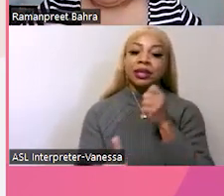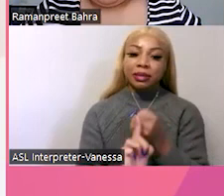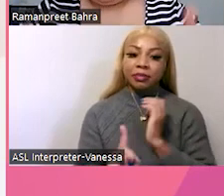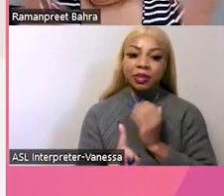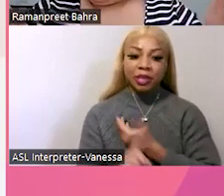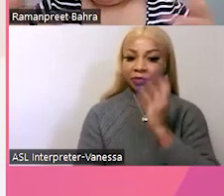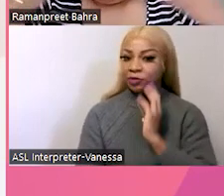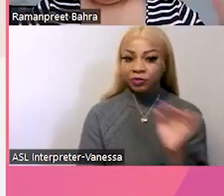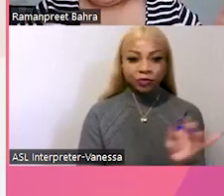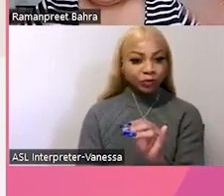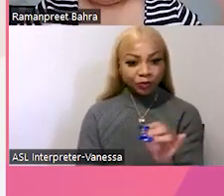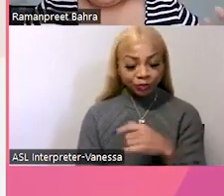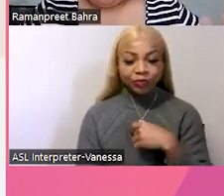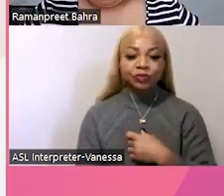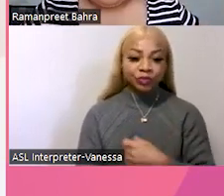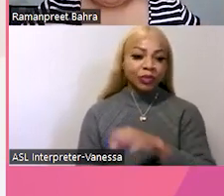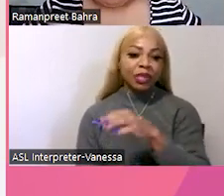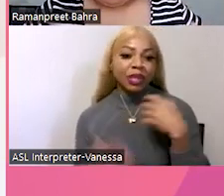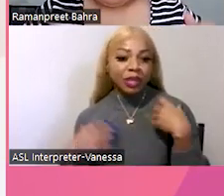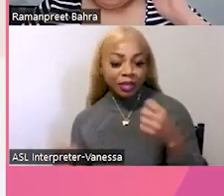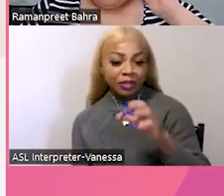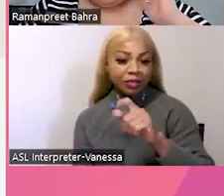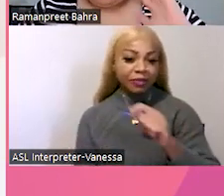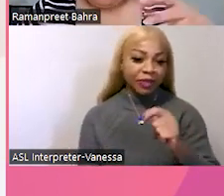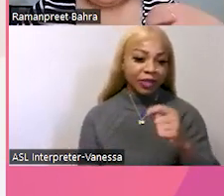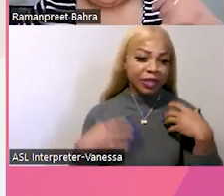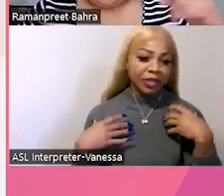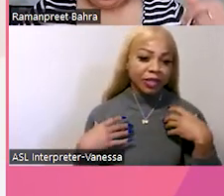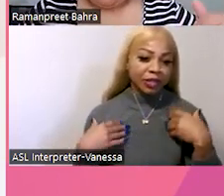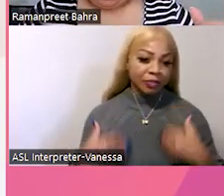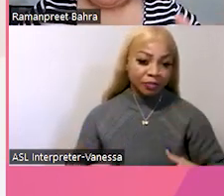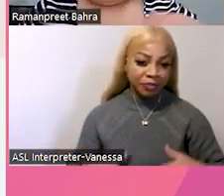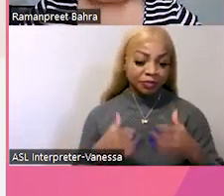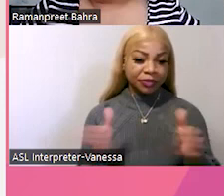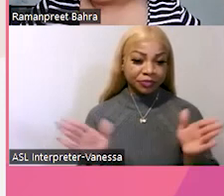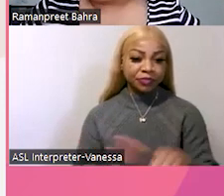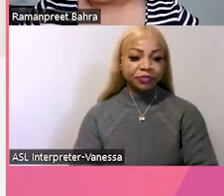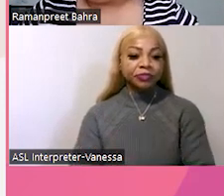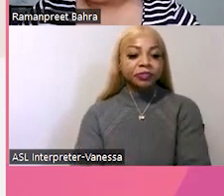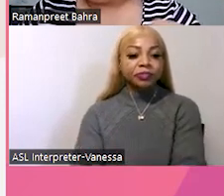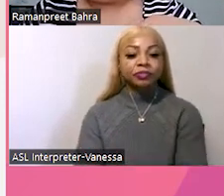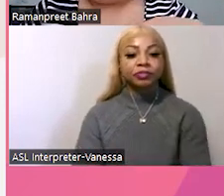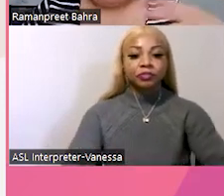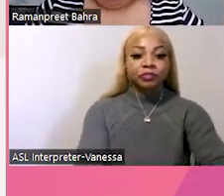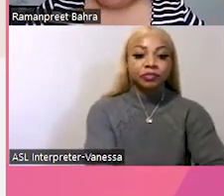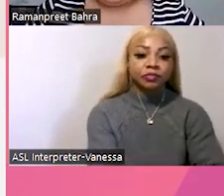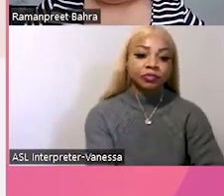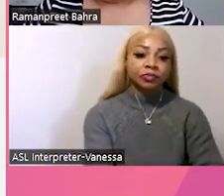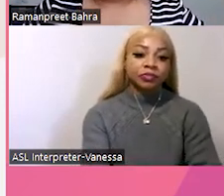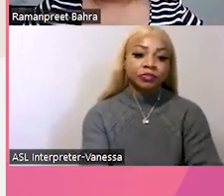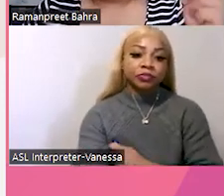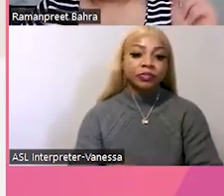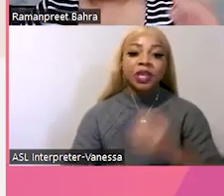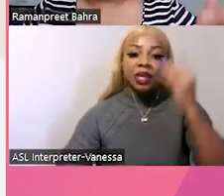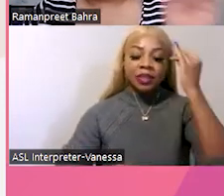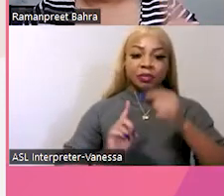experience of health, fatness, and the body in general. So we need to think about fat lives as both embodied